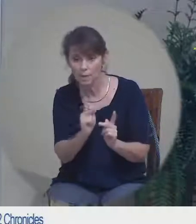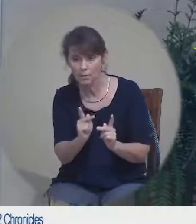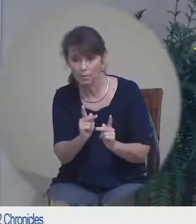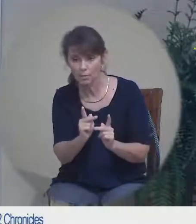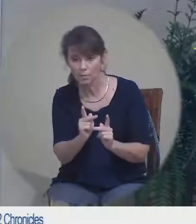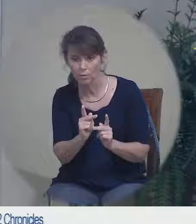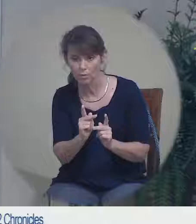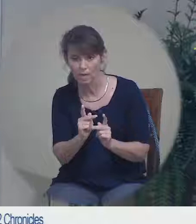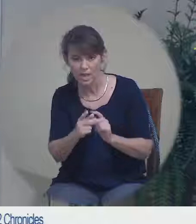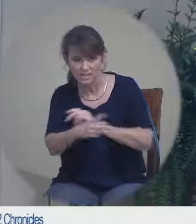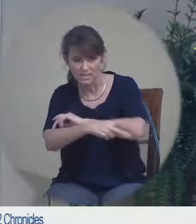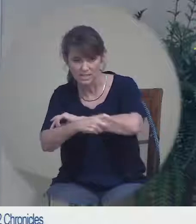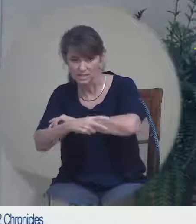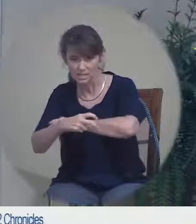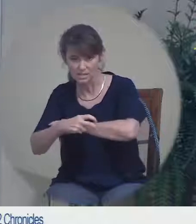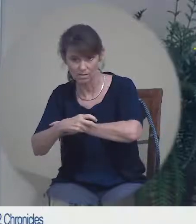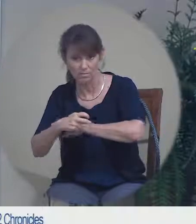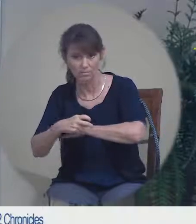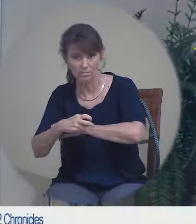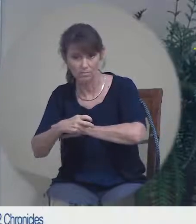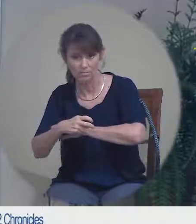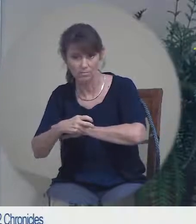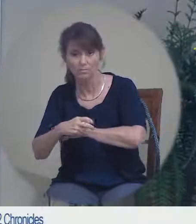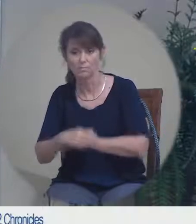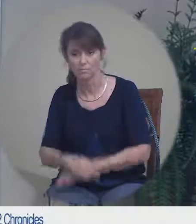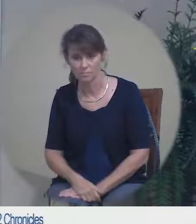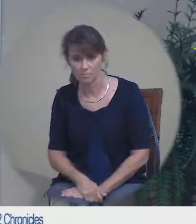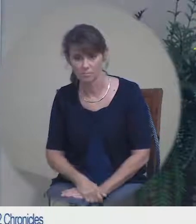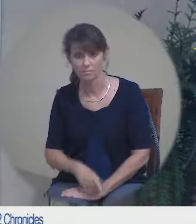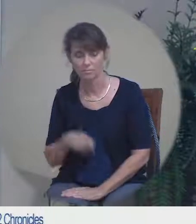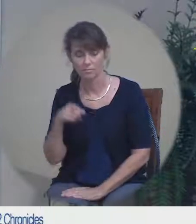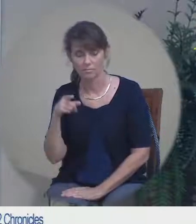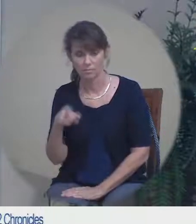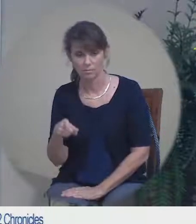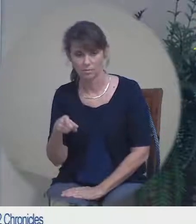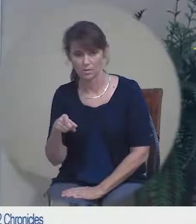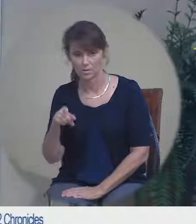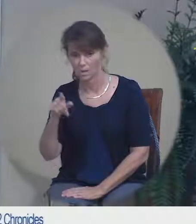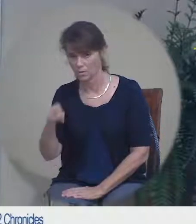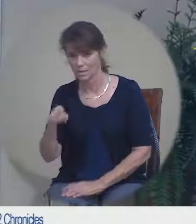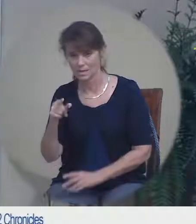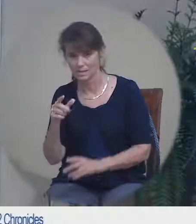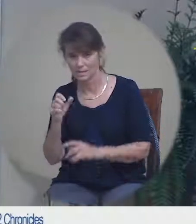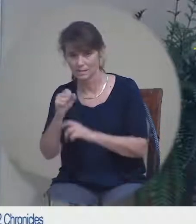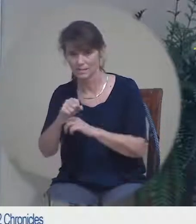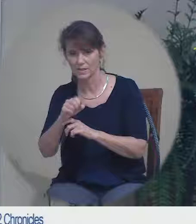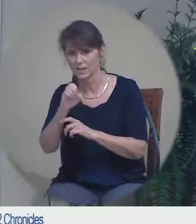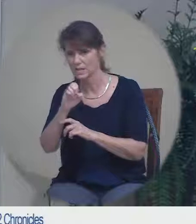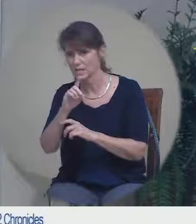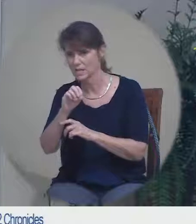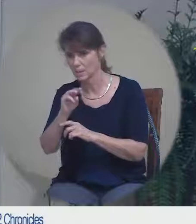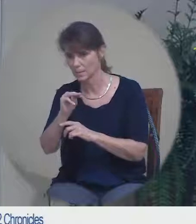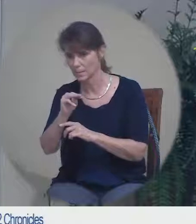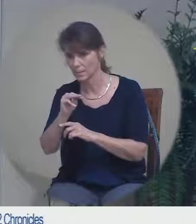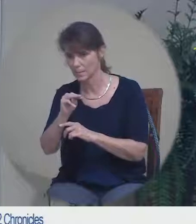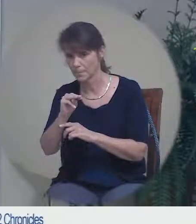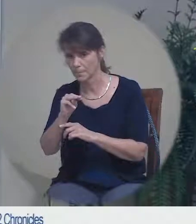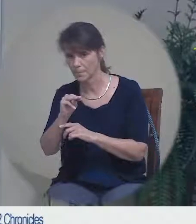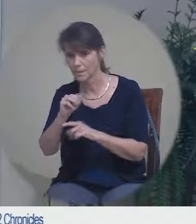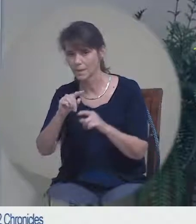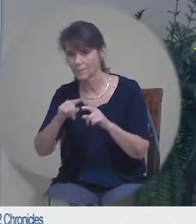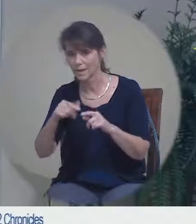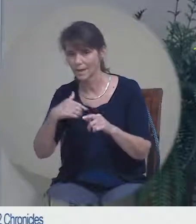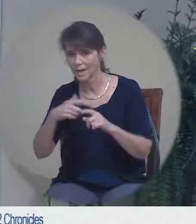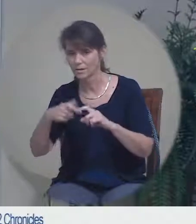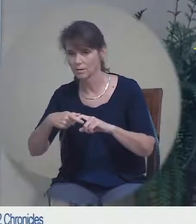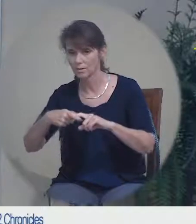plunder certain places. So Amaziah, after defeating Edom, had this sense of, had a cause